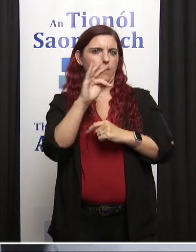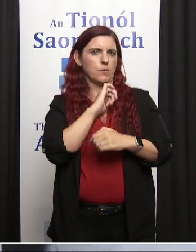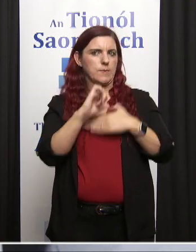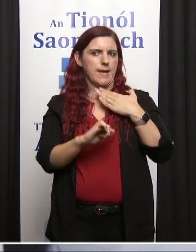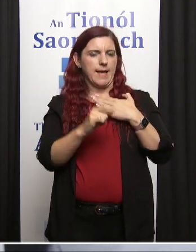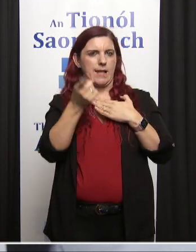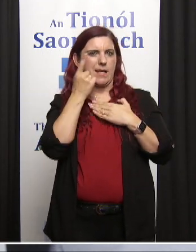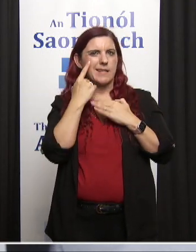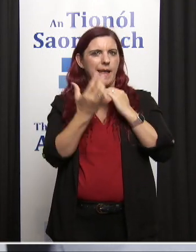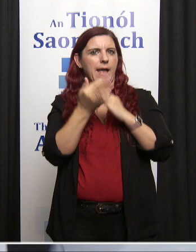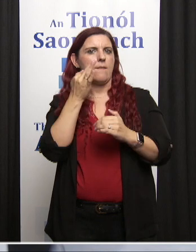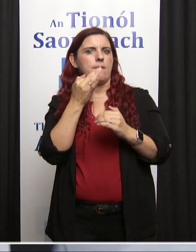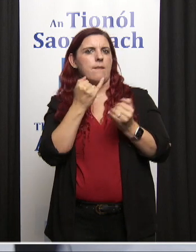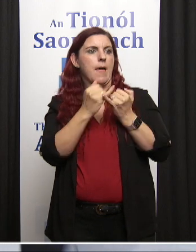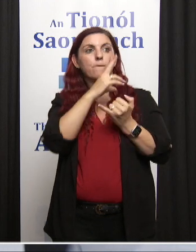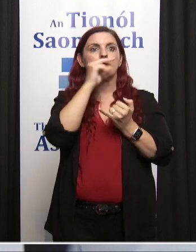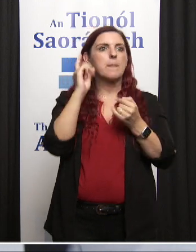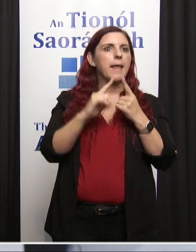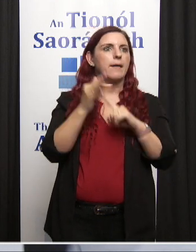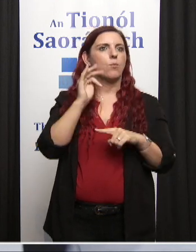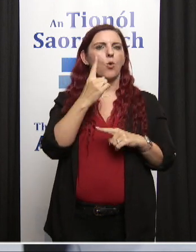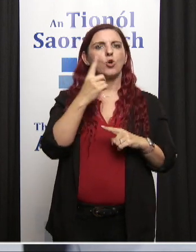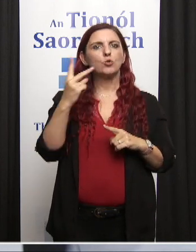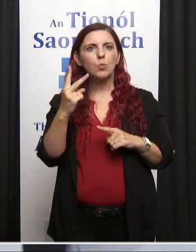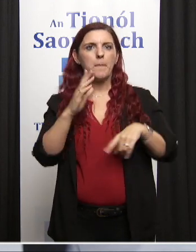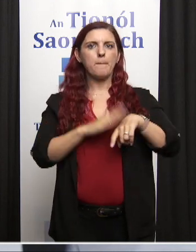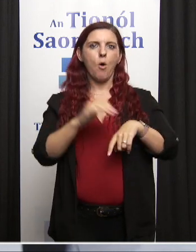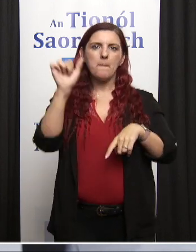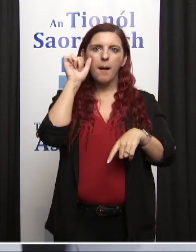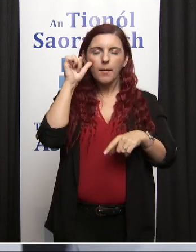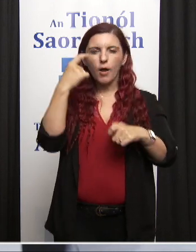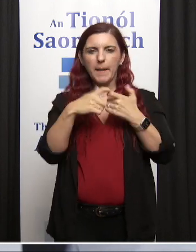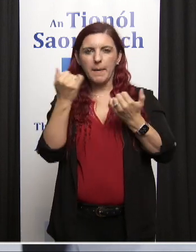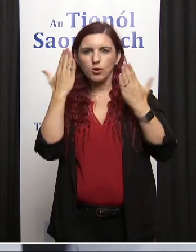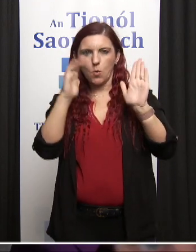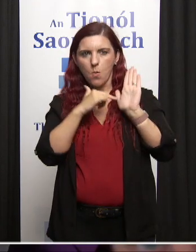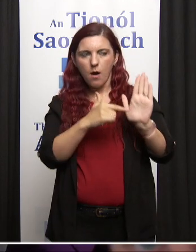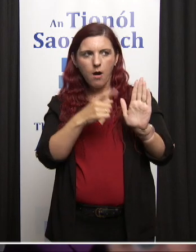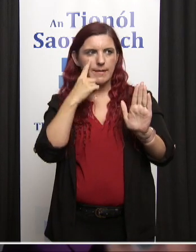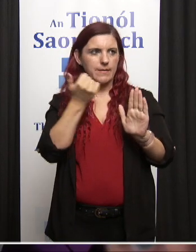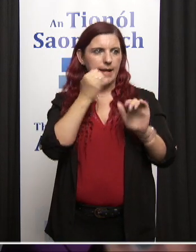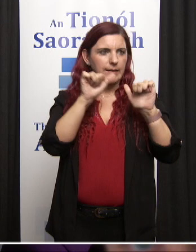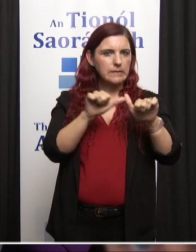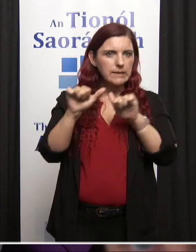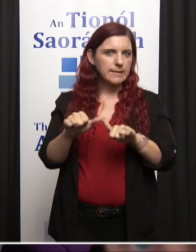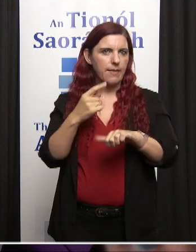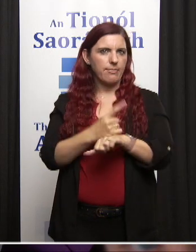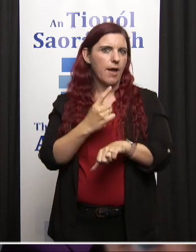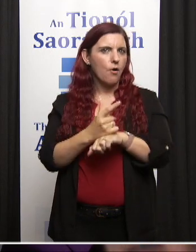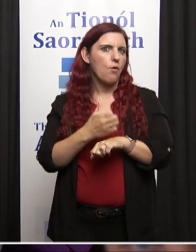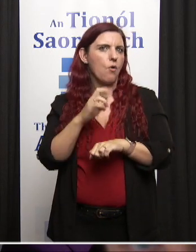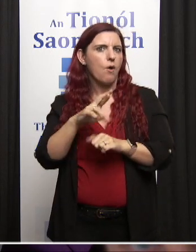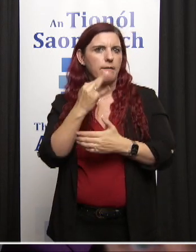presentations and see is there, when we reflect upon it, see is there a consensus amongst, is there a couple